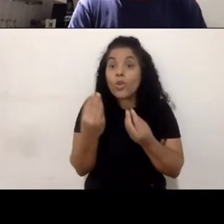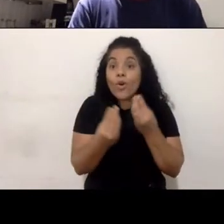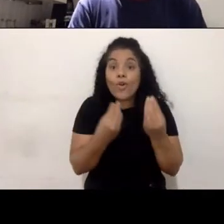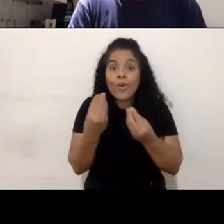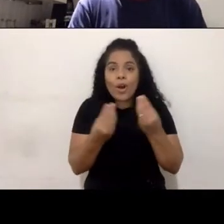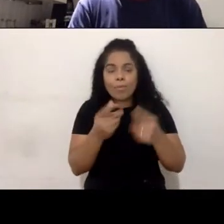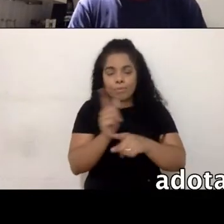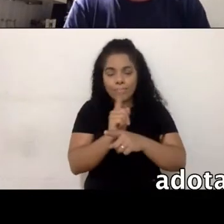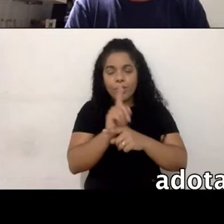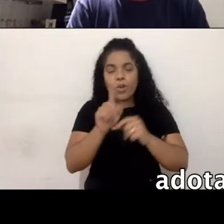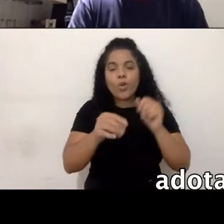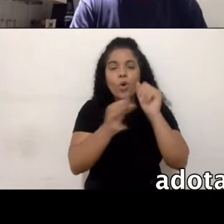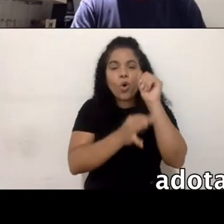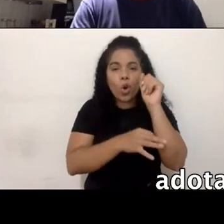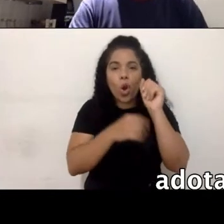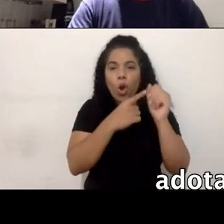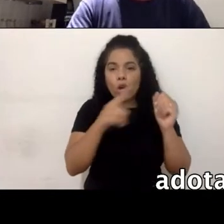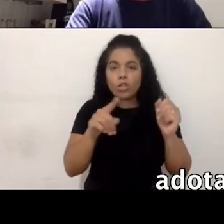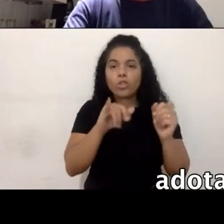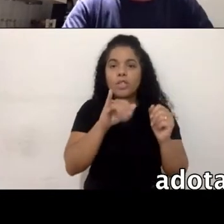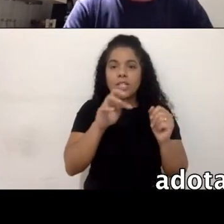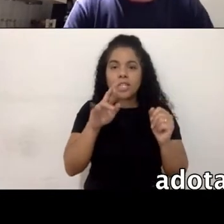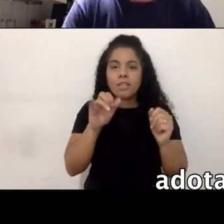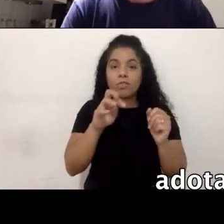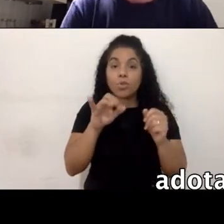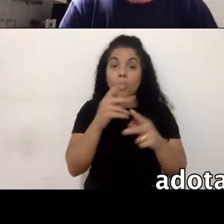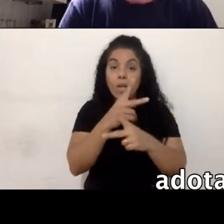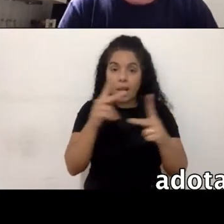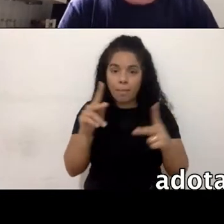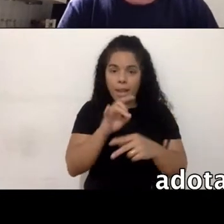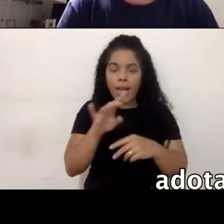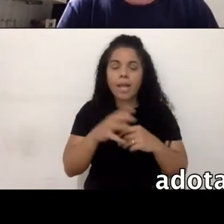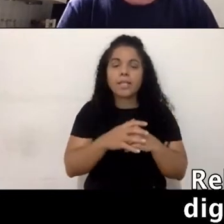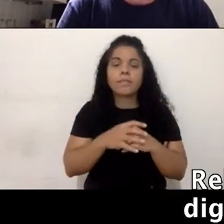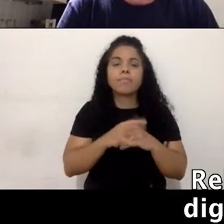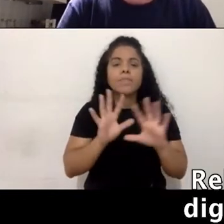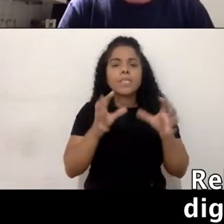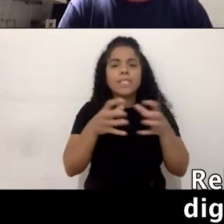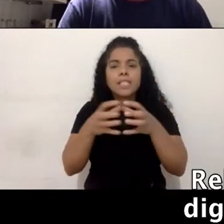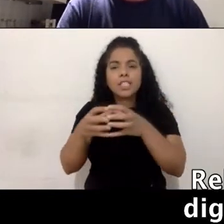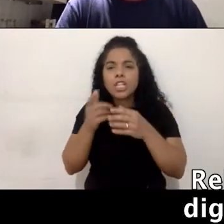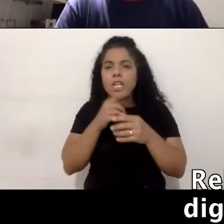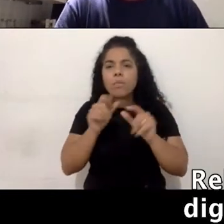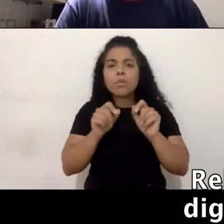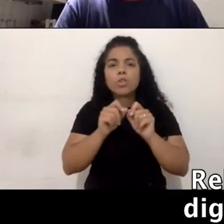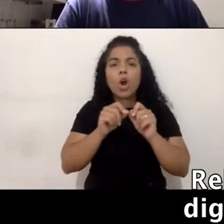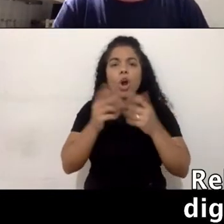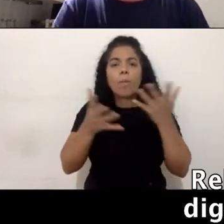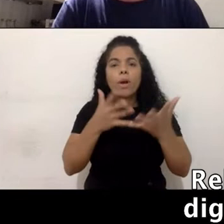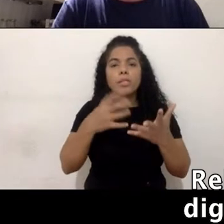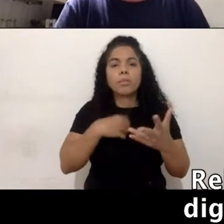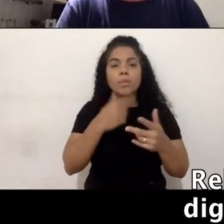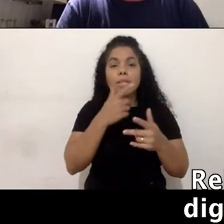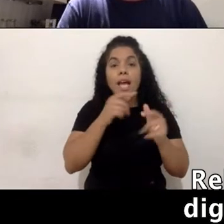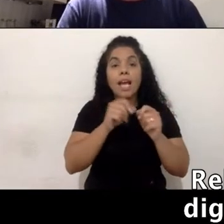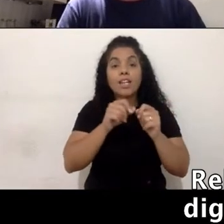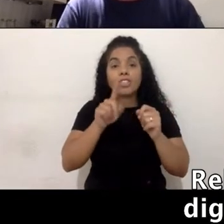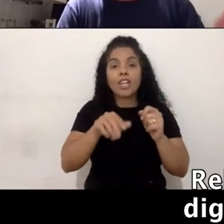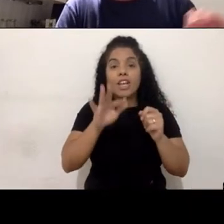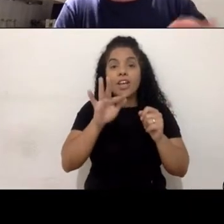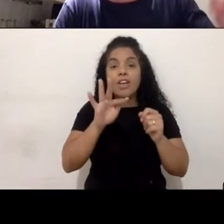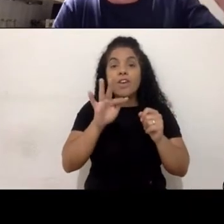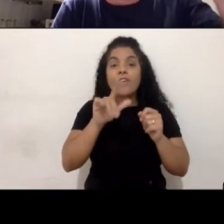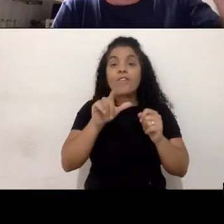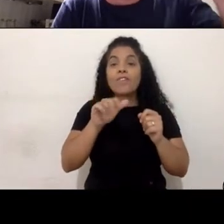of teams start out by taking this approach that I call snowflakes as code. Rebecca mentioned environments where you have, I think she should environment